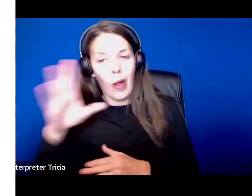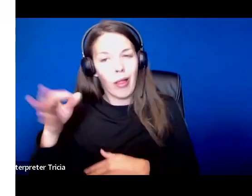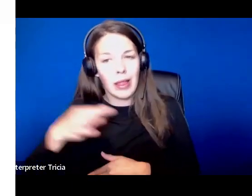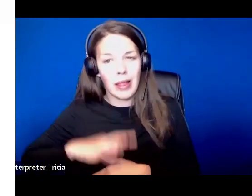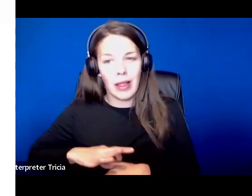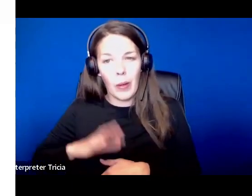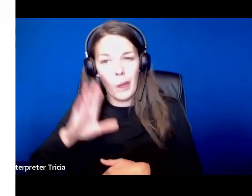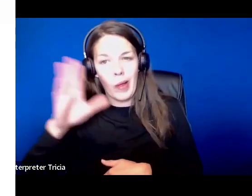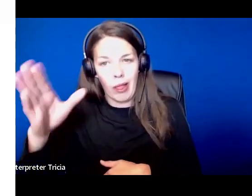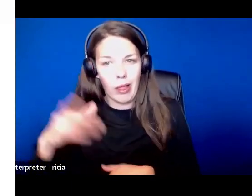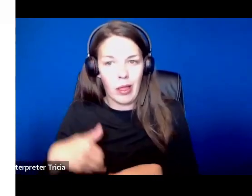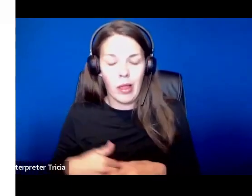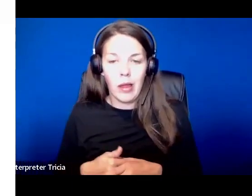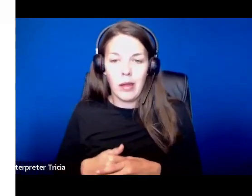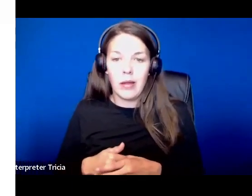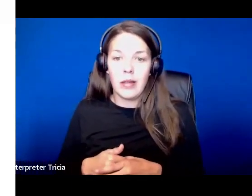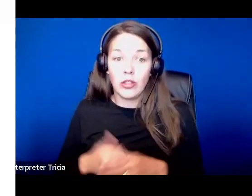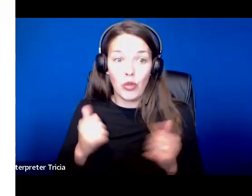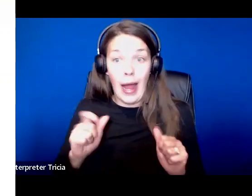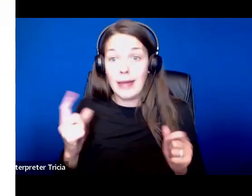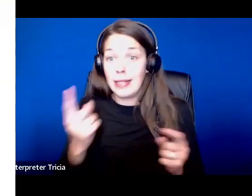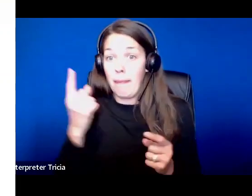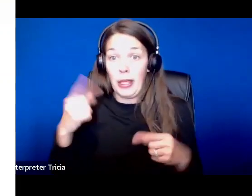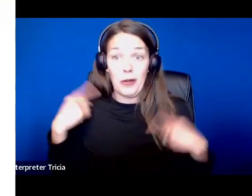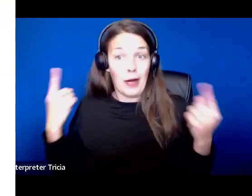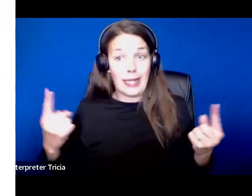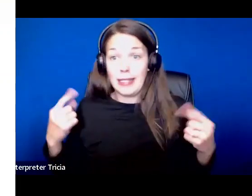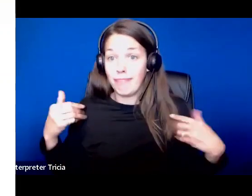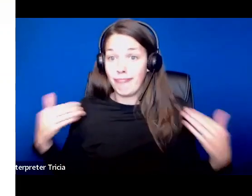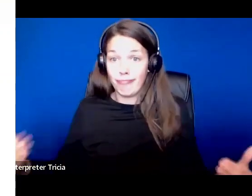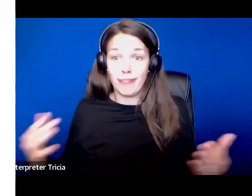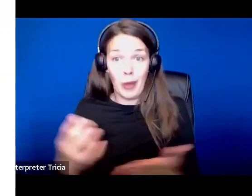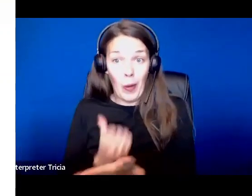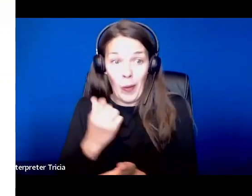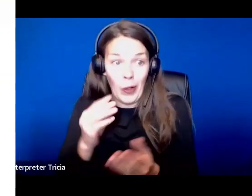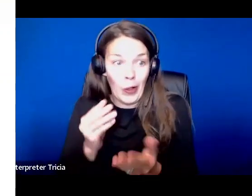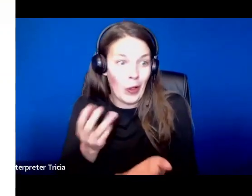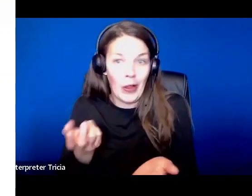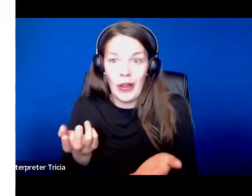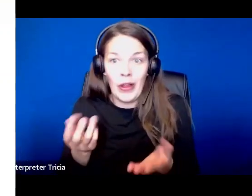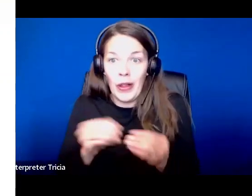off. Don't think that you can't try something crazy, because what do you got to lose? All right.